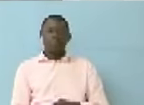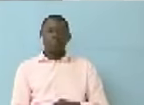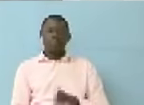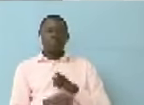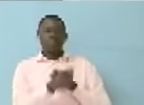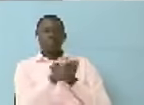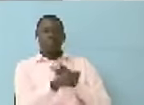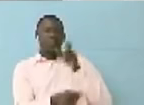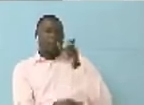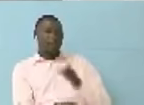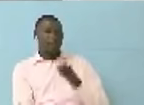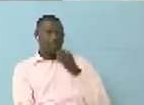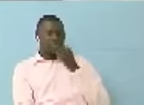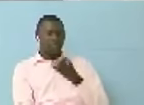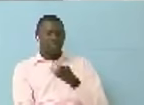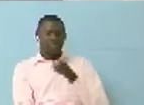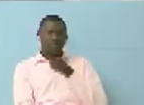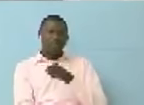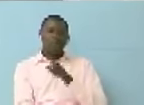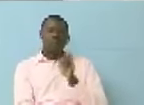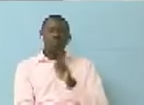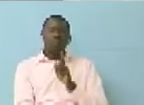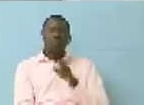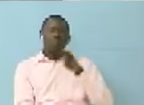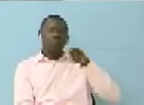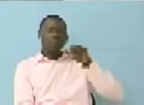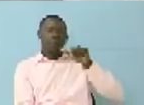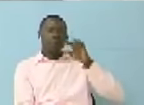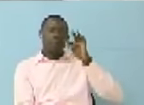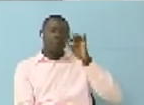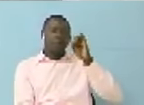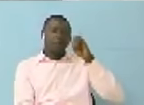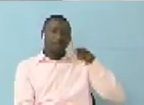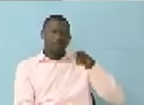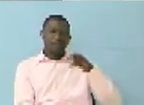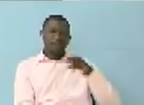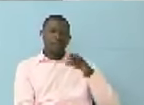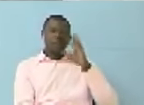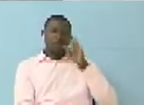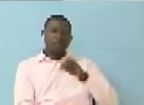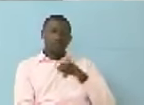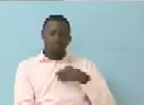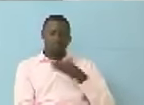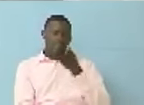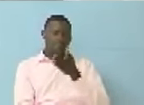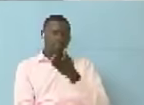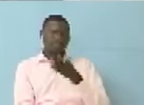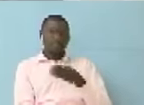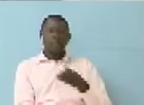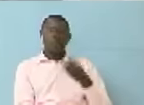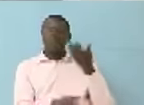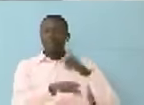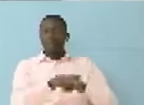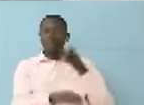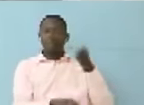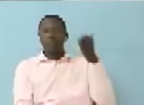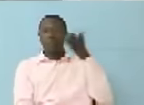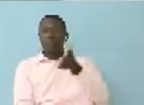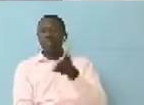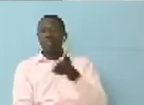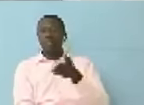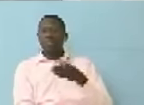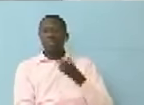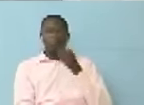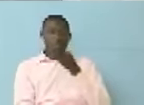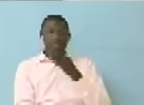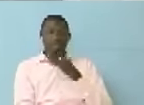what Martin did to him. Mola membe kole yako na ko Martin yenyine kala. And you are present. Andu itebe mabe ringere. You said that is a lie.